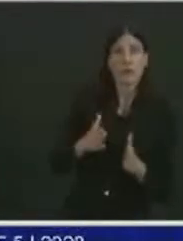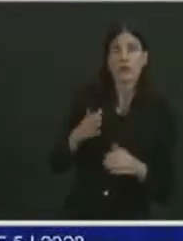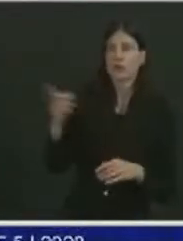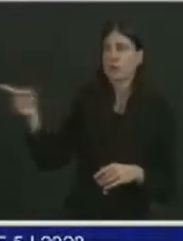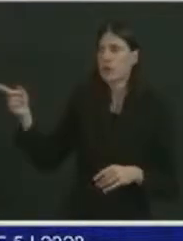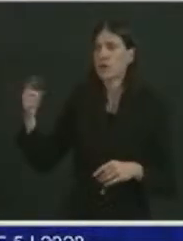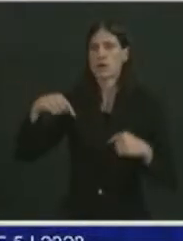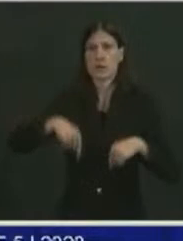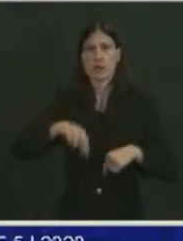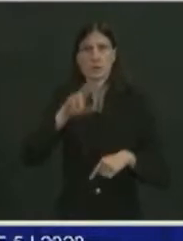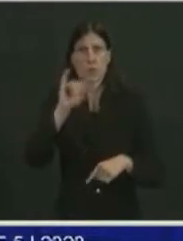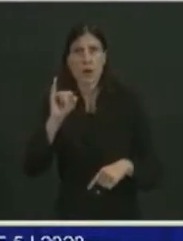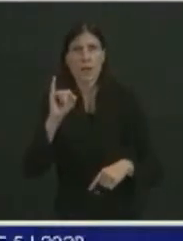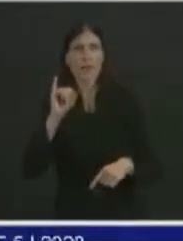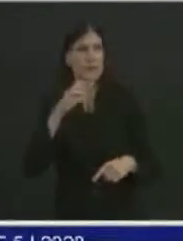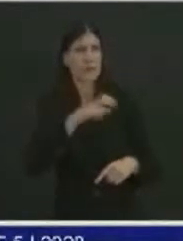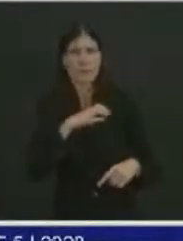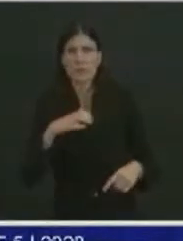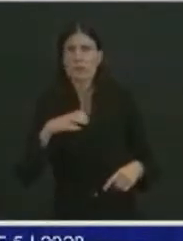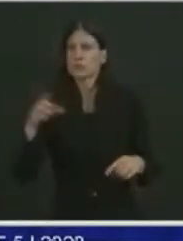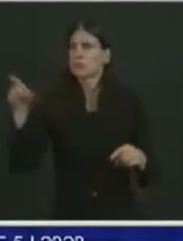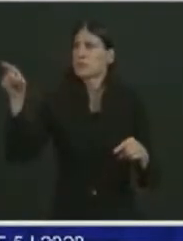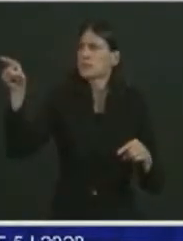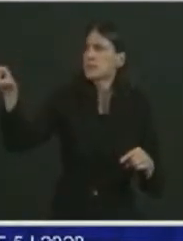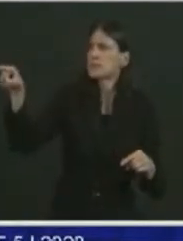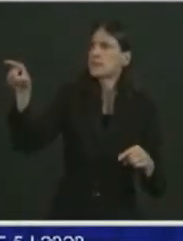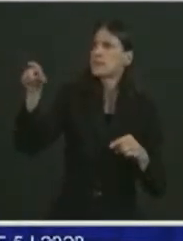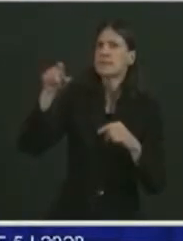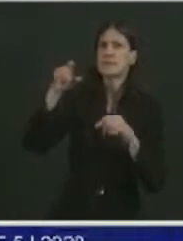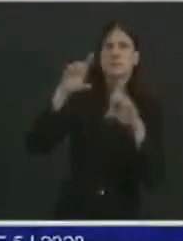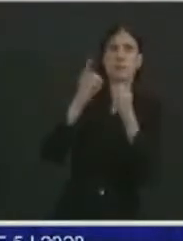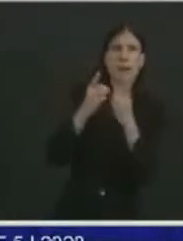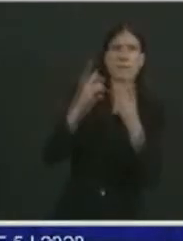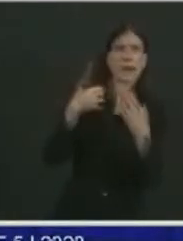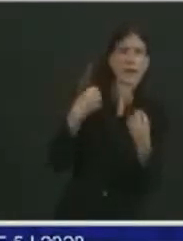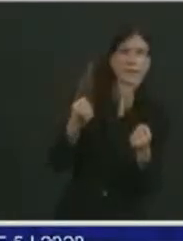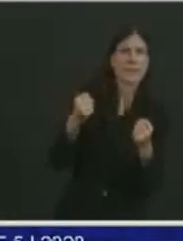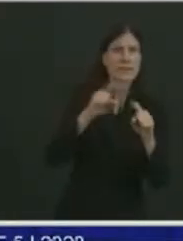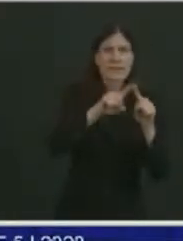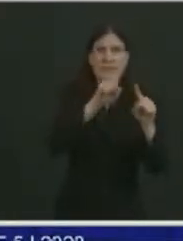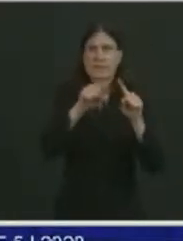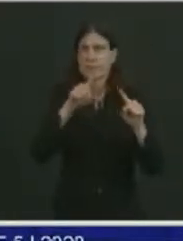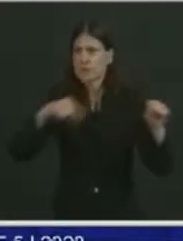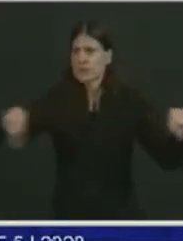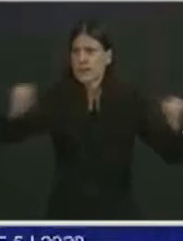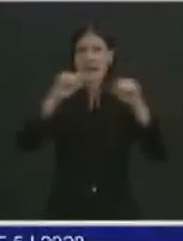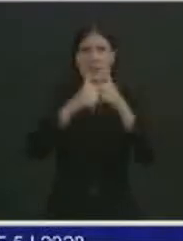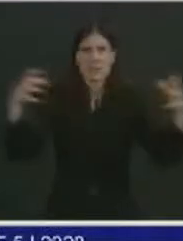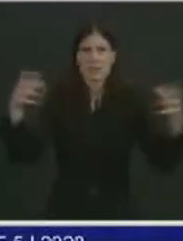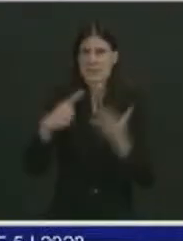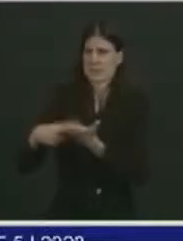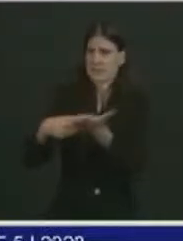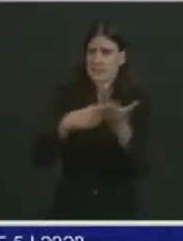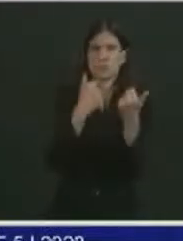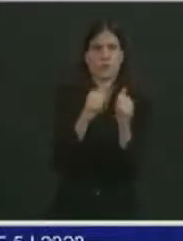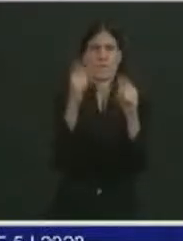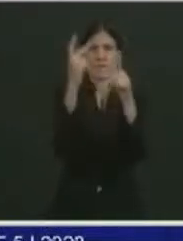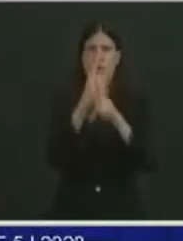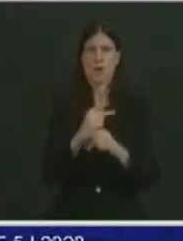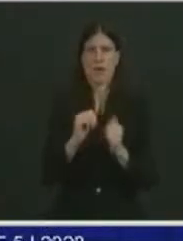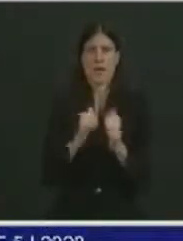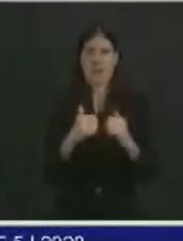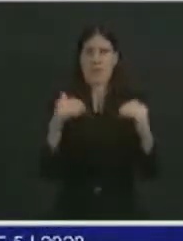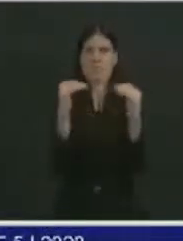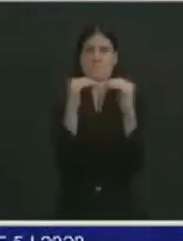a clear focus. For people who are planning to also be at demonstrations, and for everyone throughout